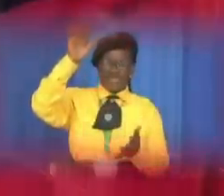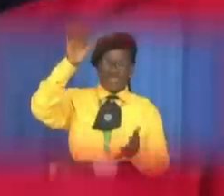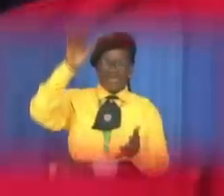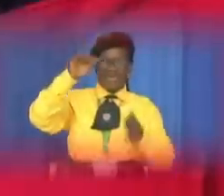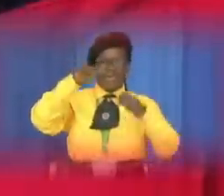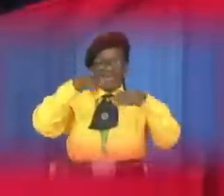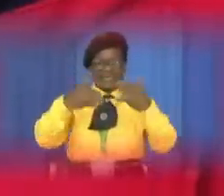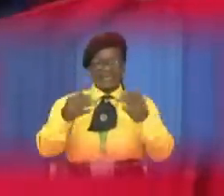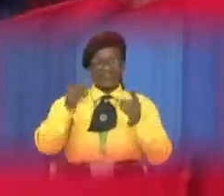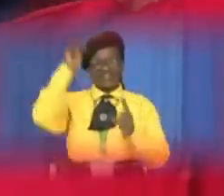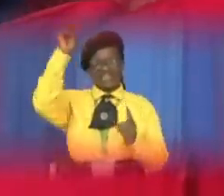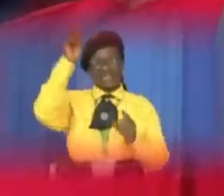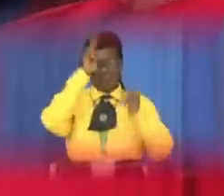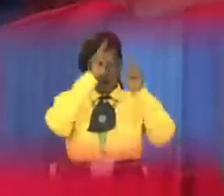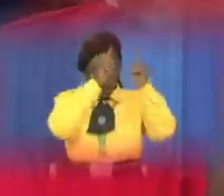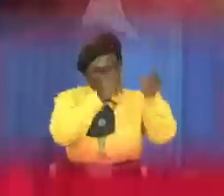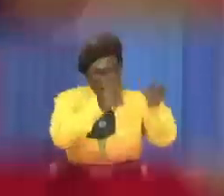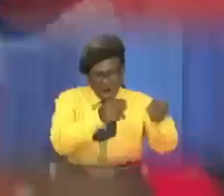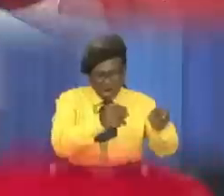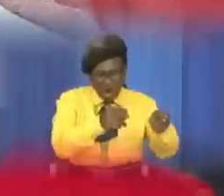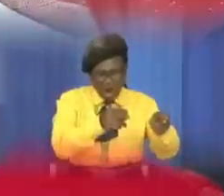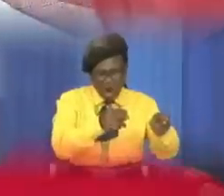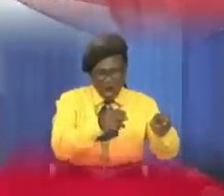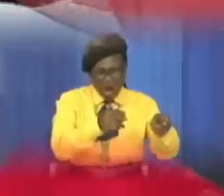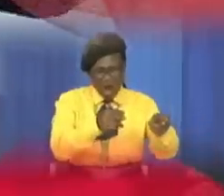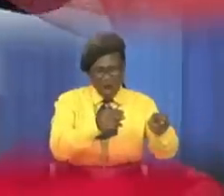Give him glory.